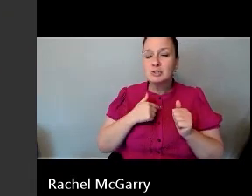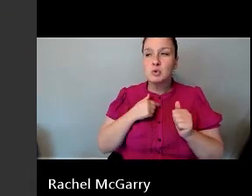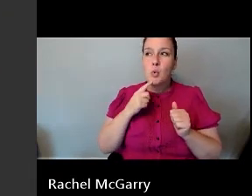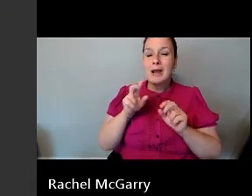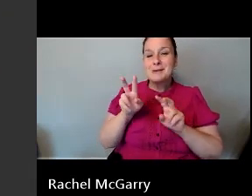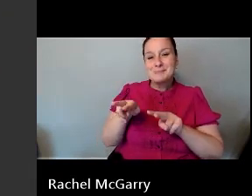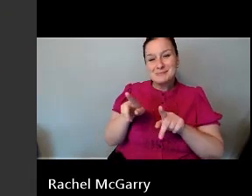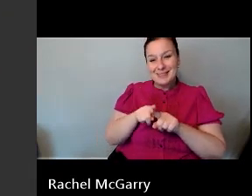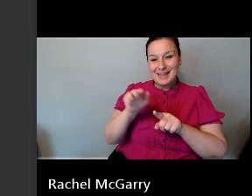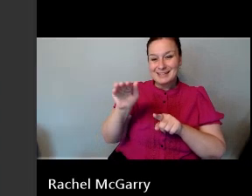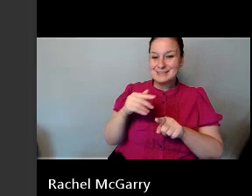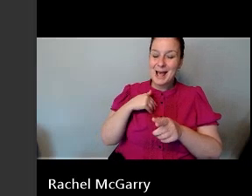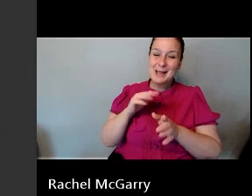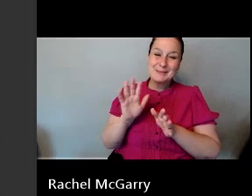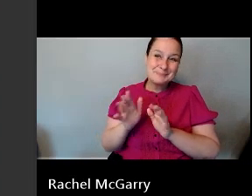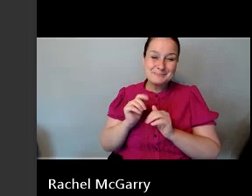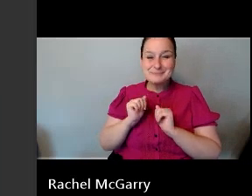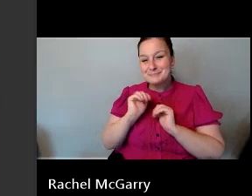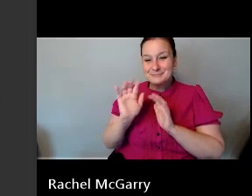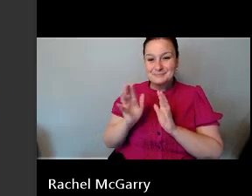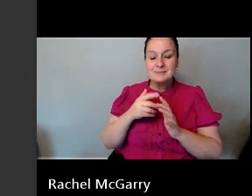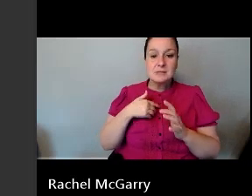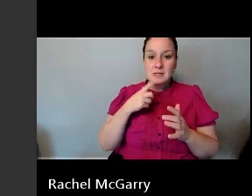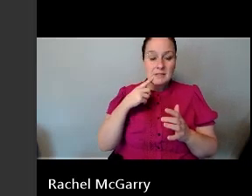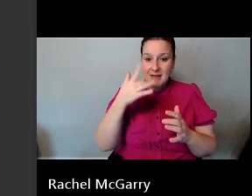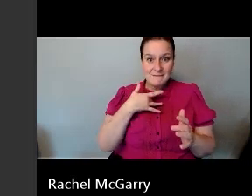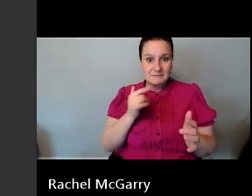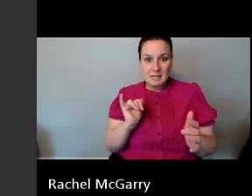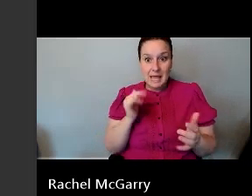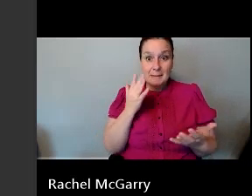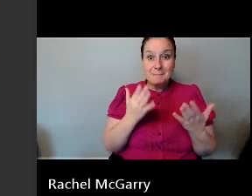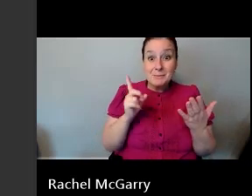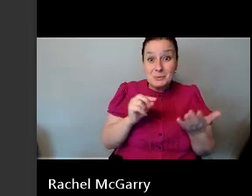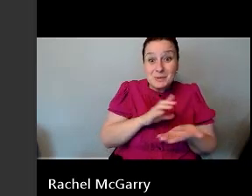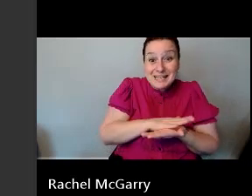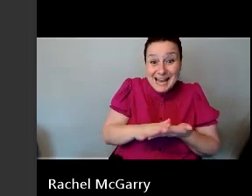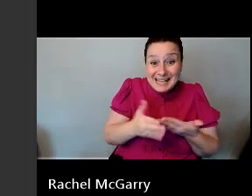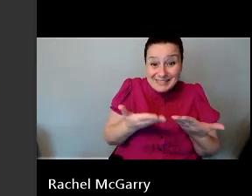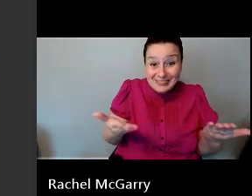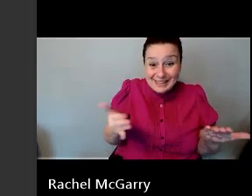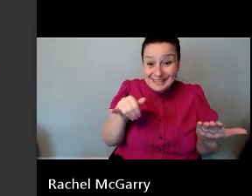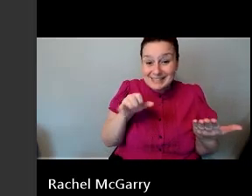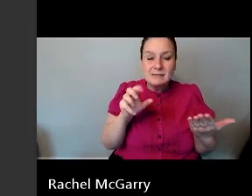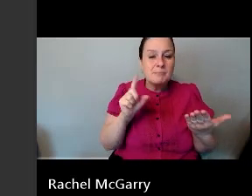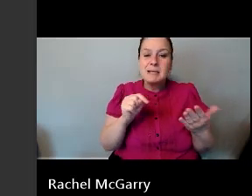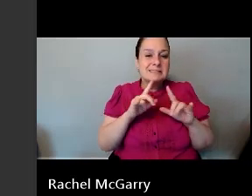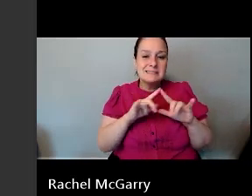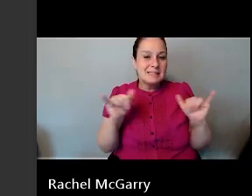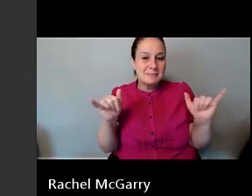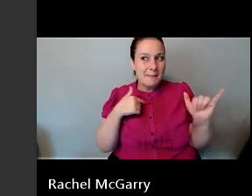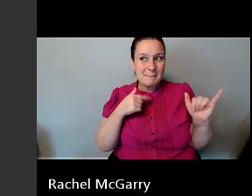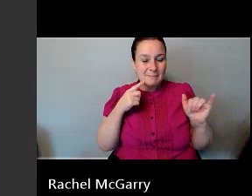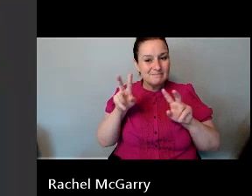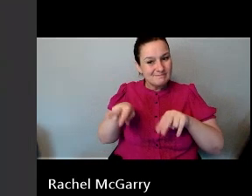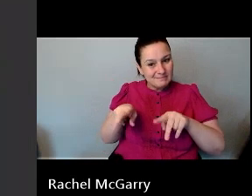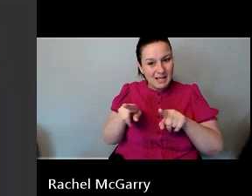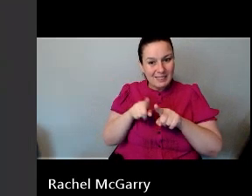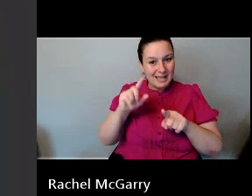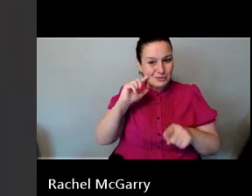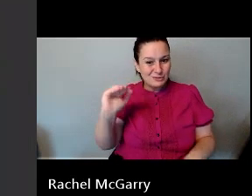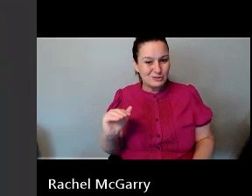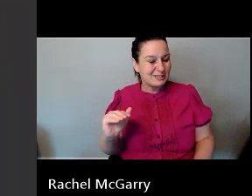child at times, even though they feel like maybe they're doing a nice thing, they might be treating the person in a way that just doesn't